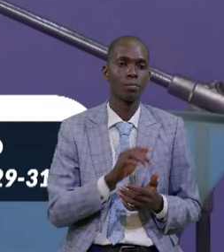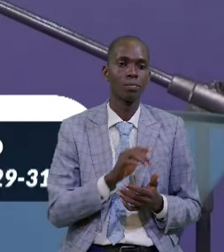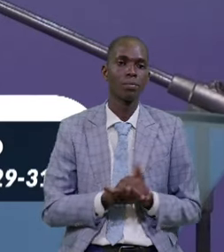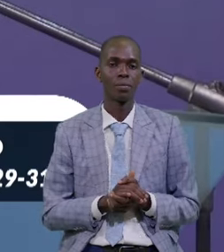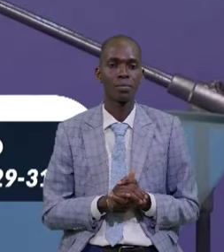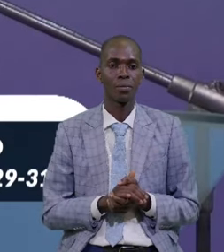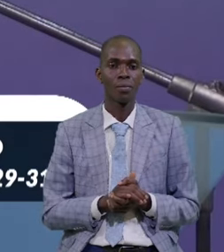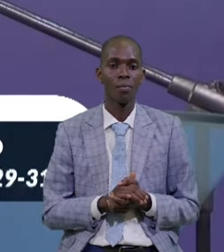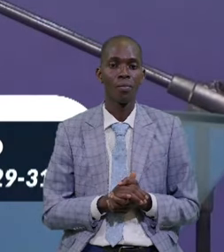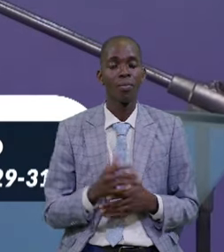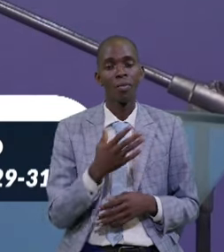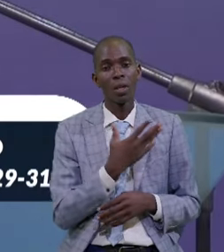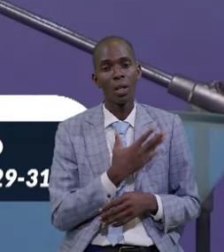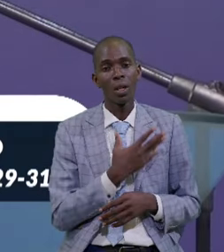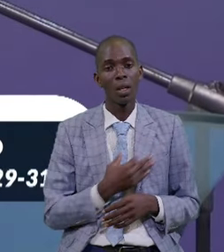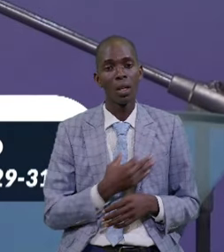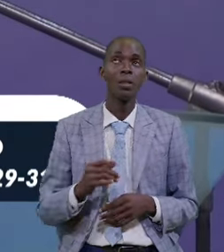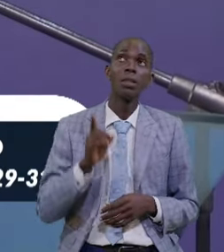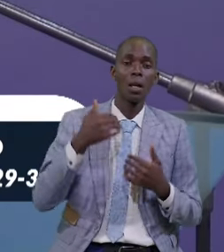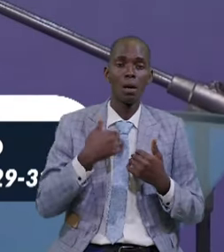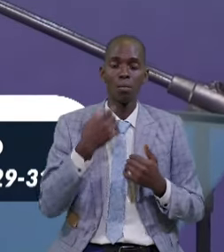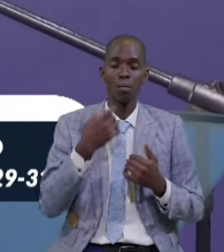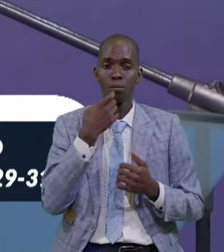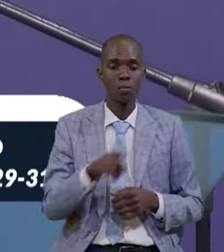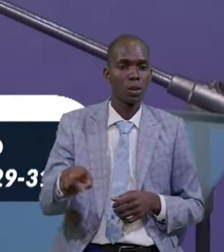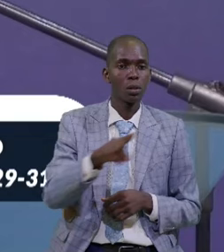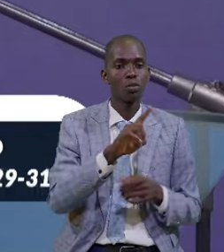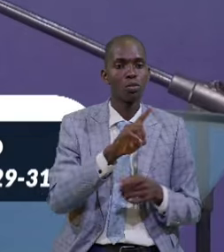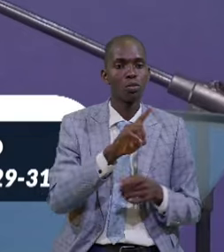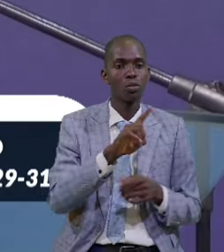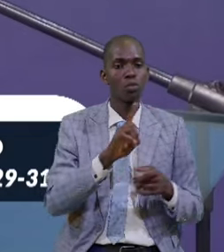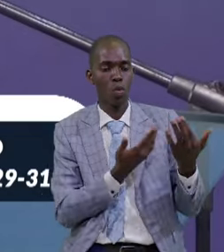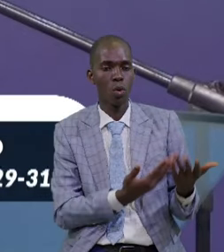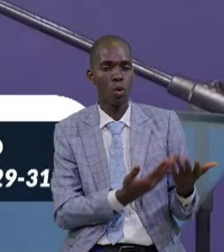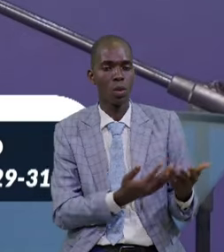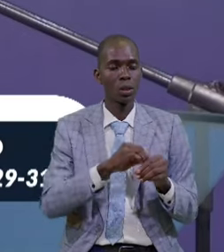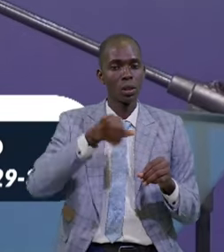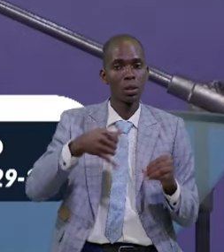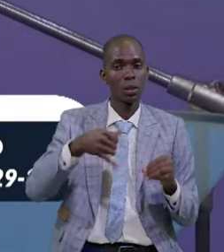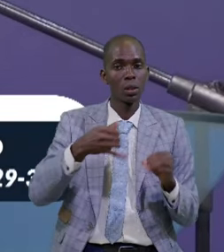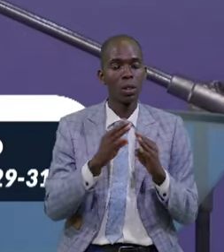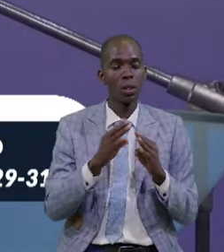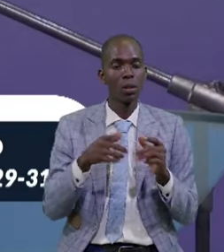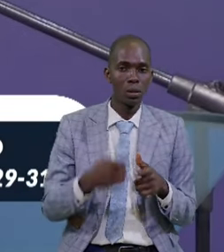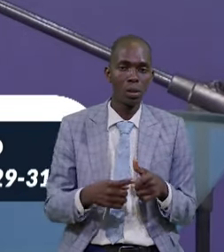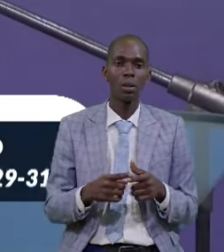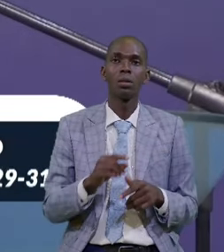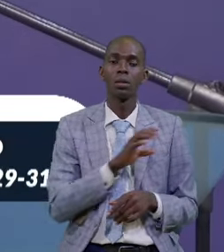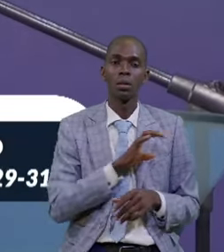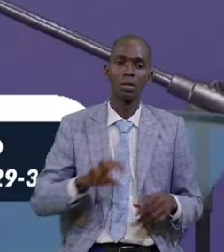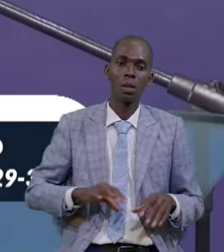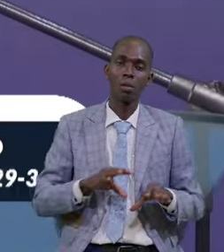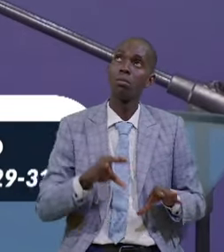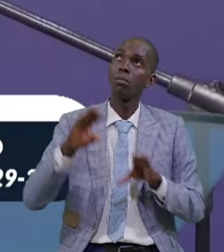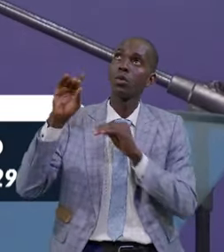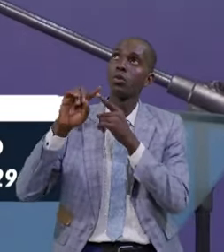and he had commanded them to tarry in Jerusalem. And then he went away to heaven. And the